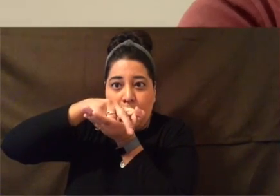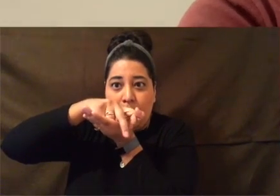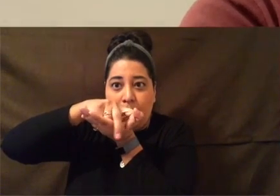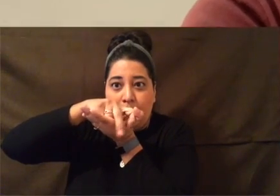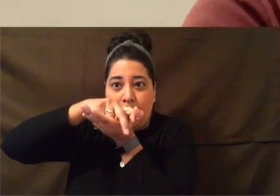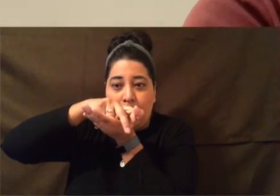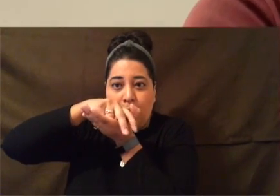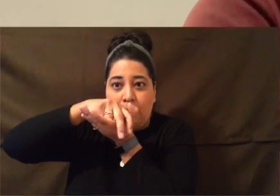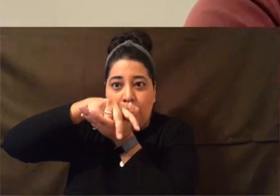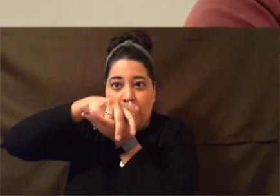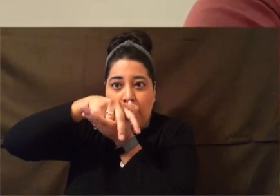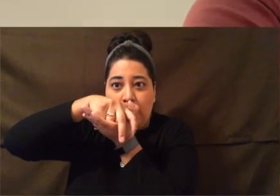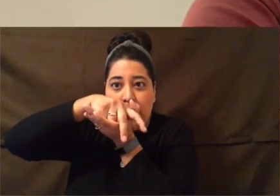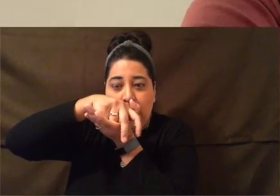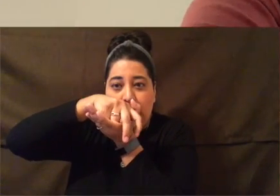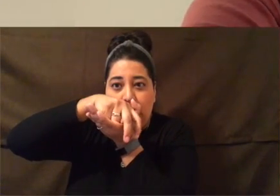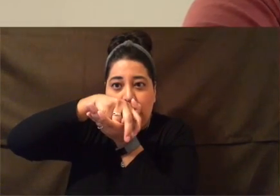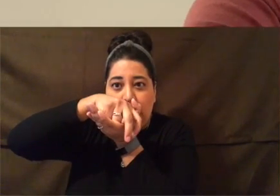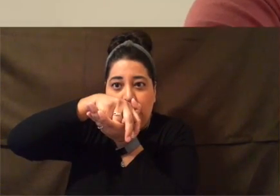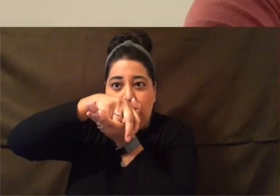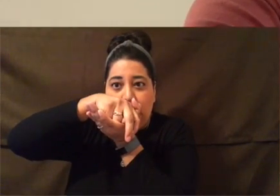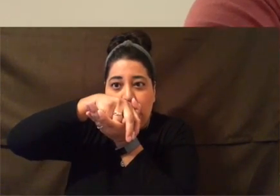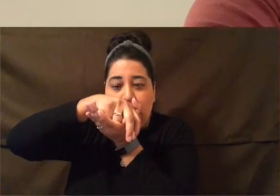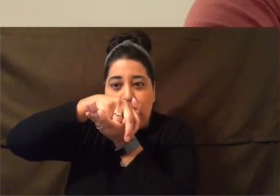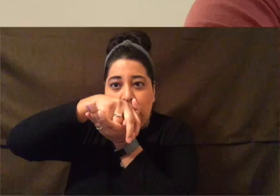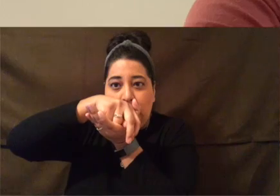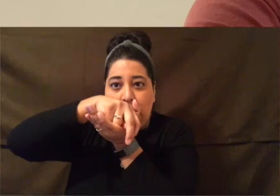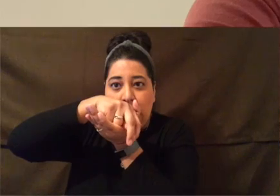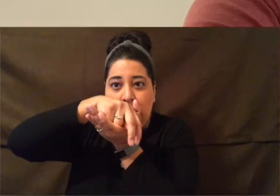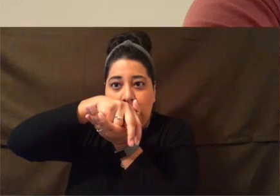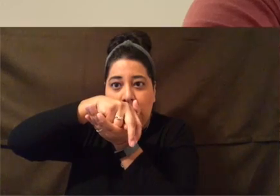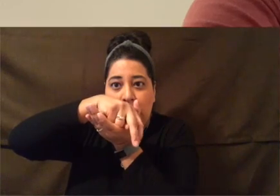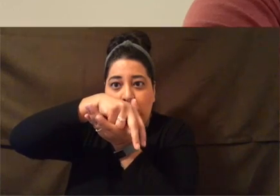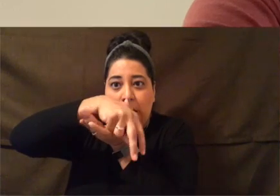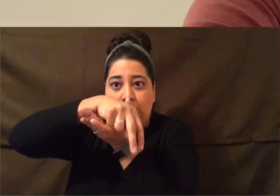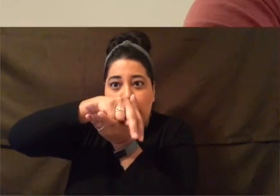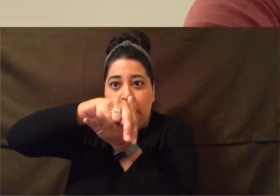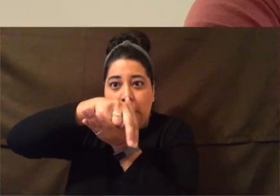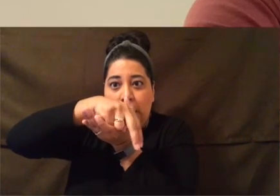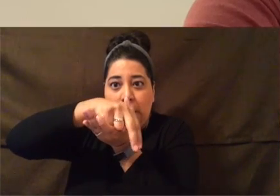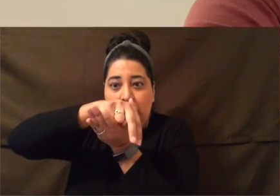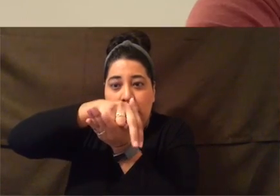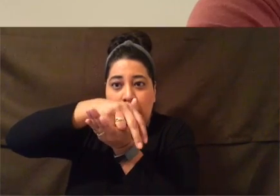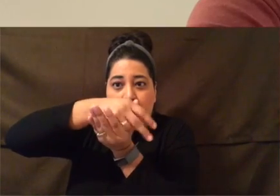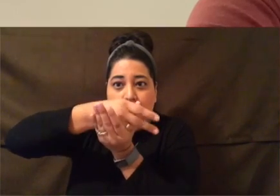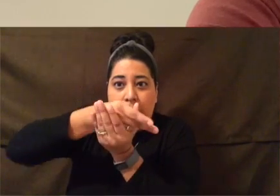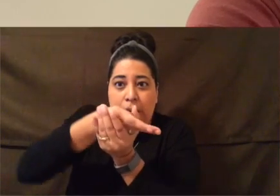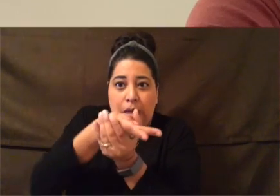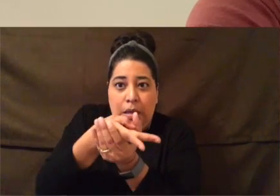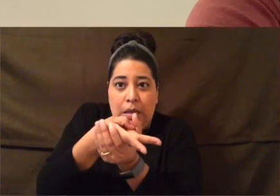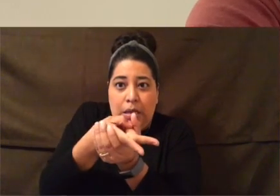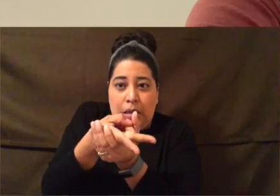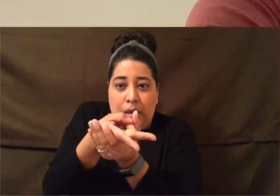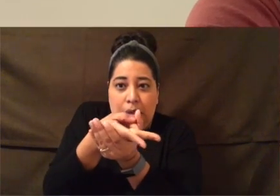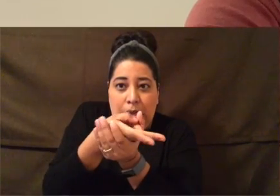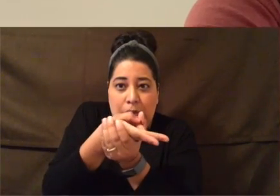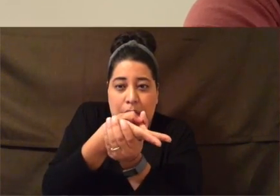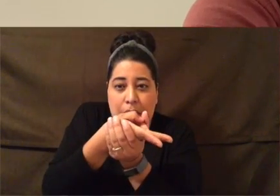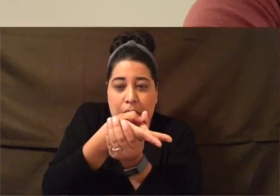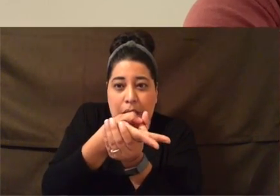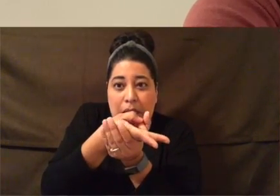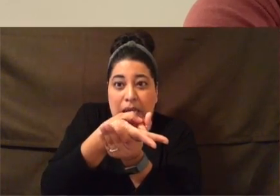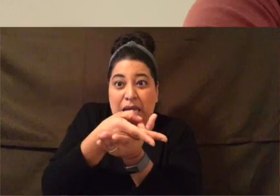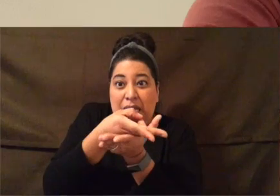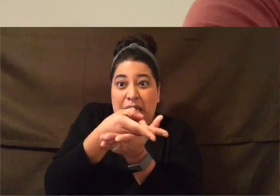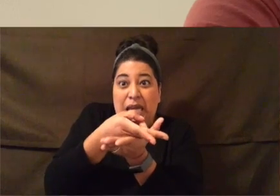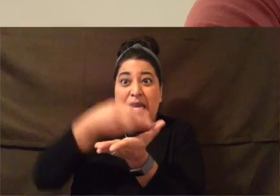door, then the other. Jack inched down bit by bit until he was hanging by the door, clinging to the